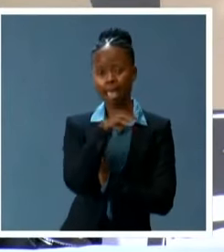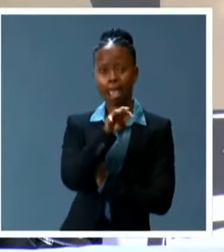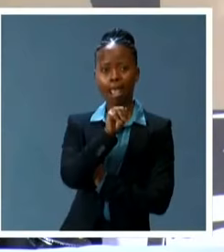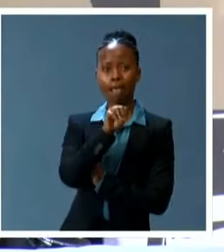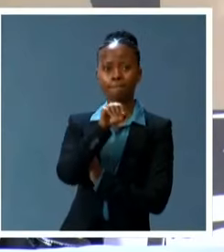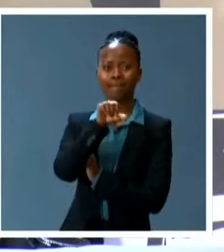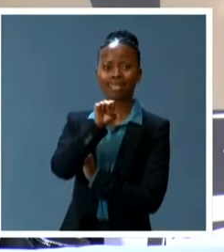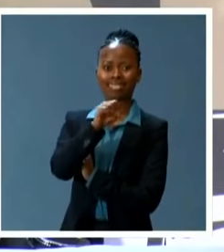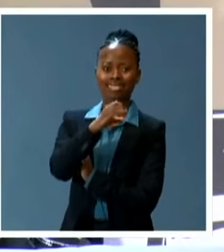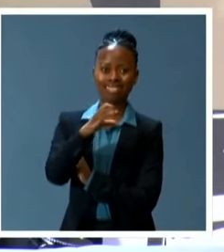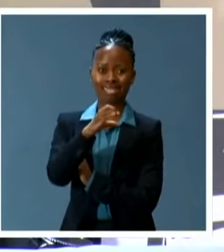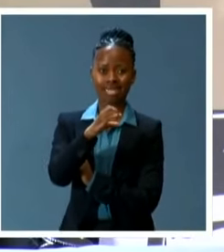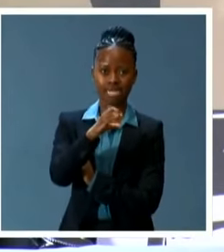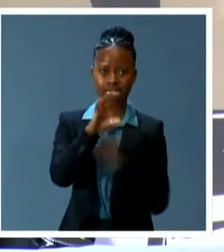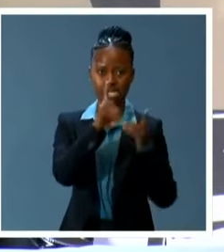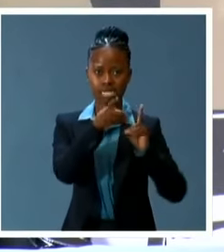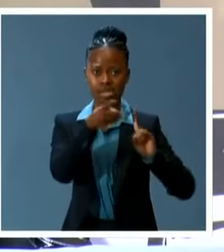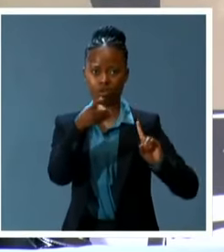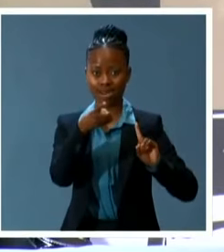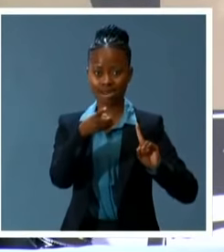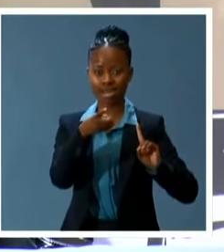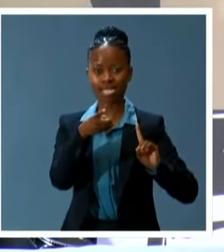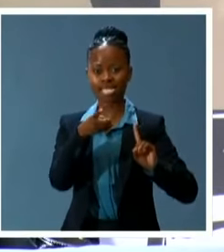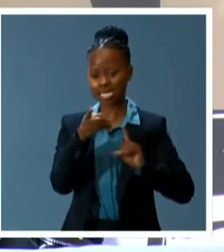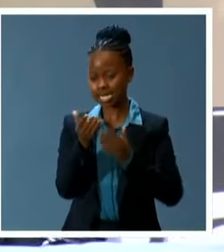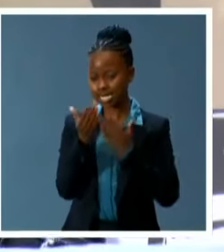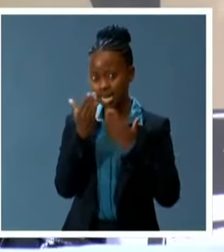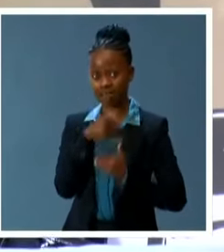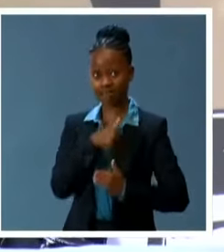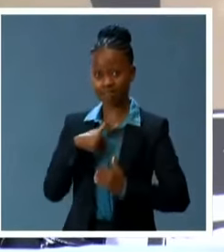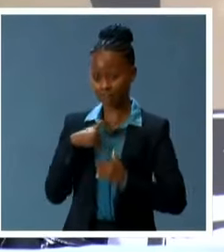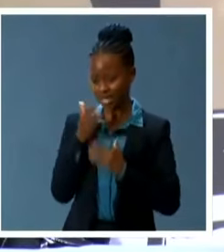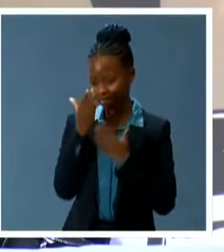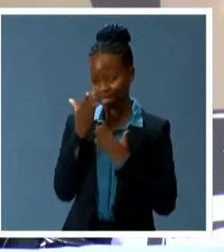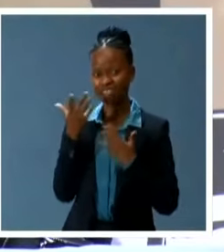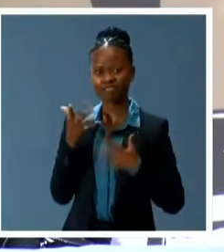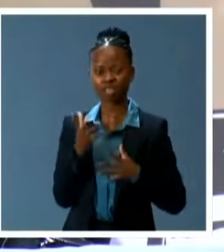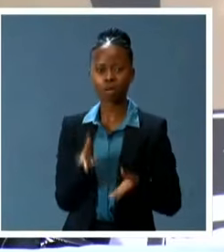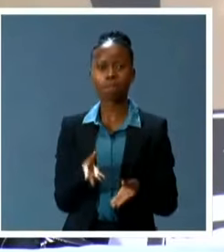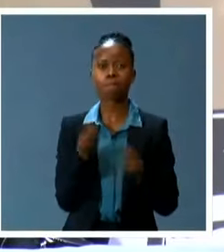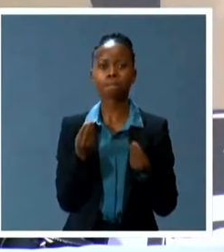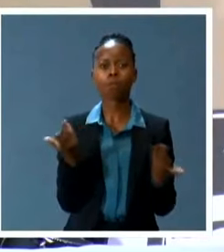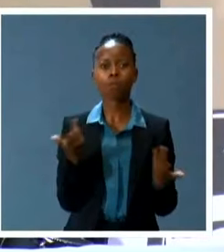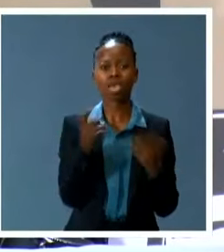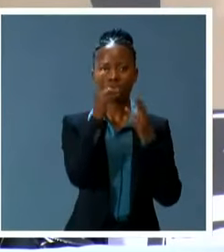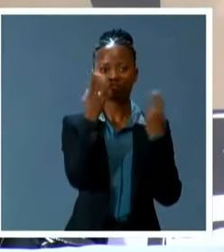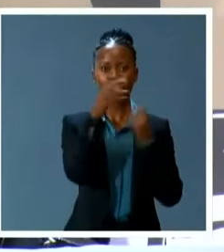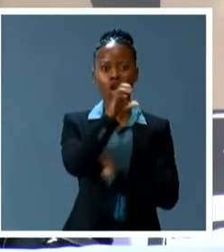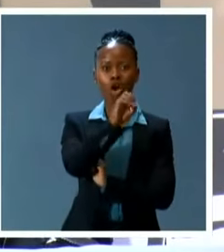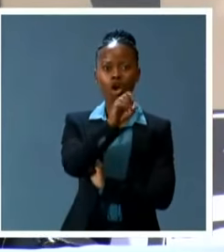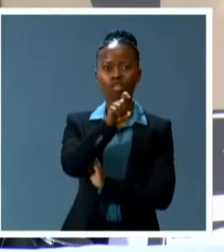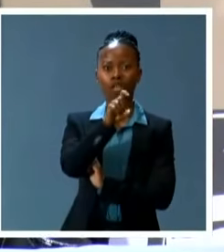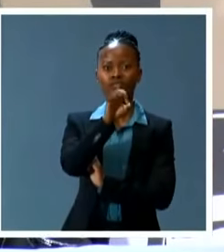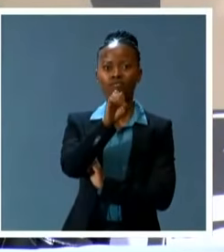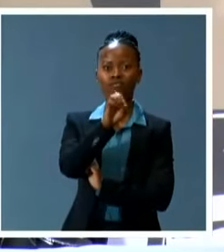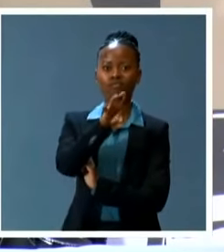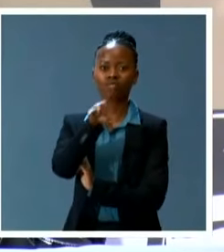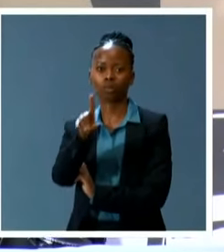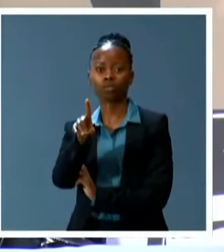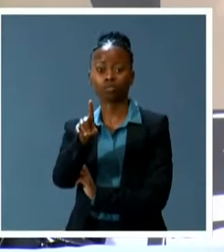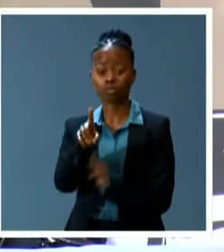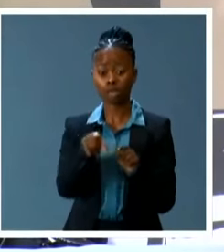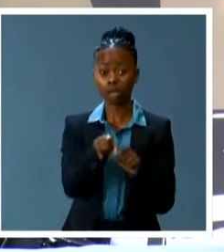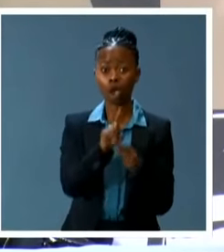African studies from the University of Oxford. Many of these questions have come from Twitter